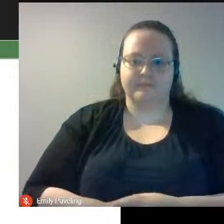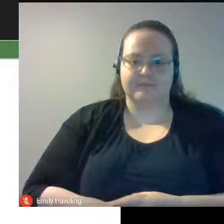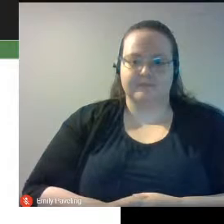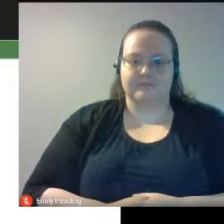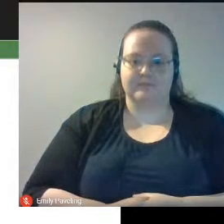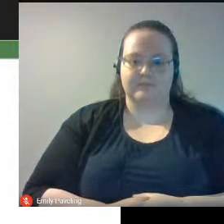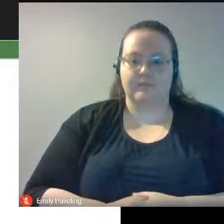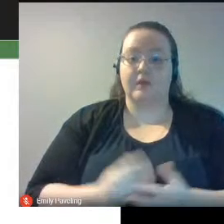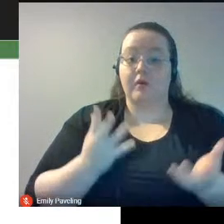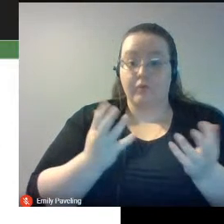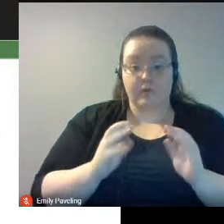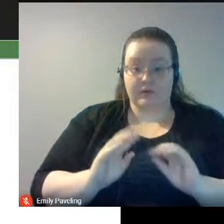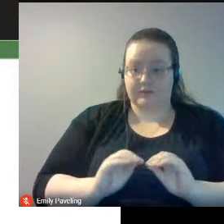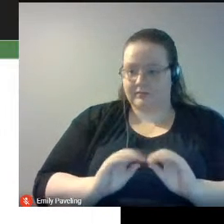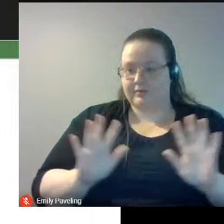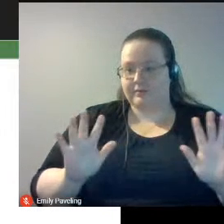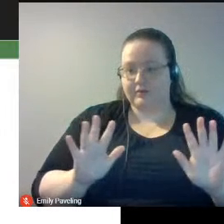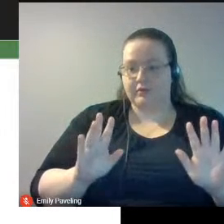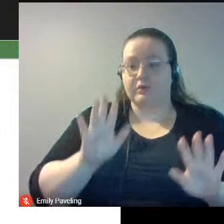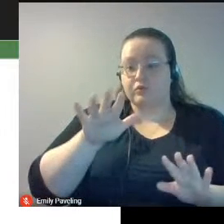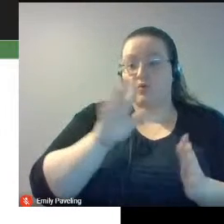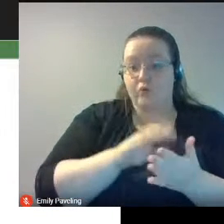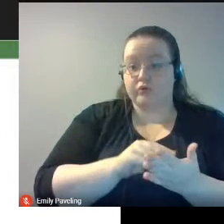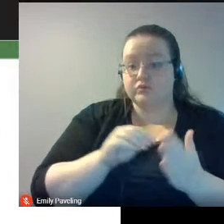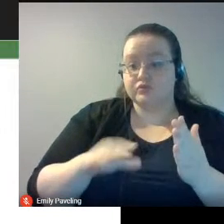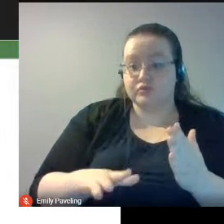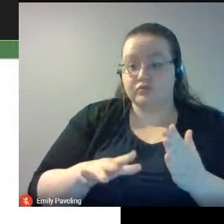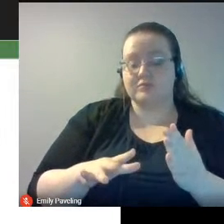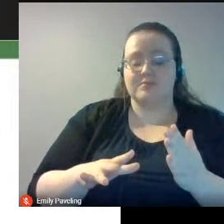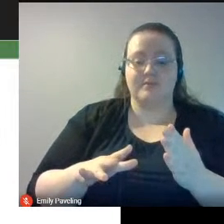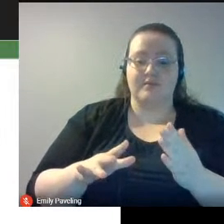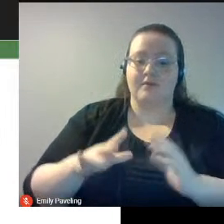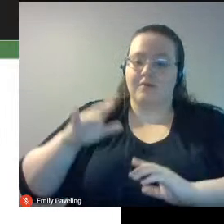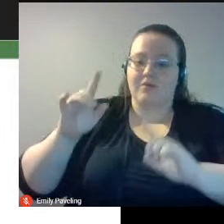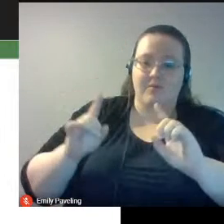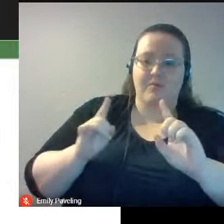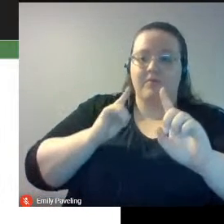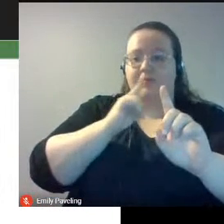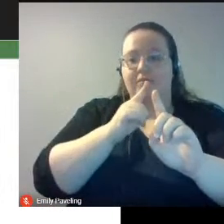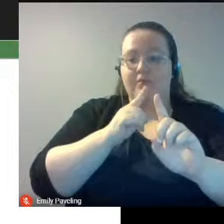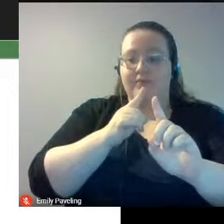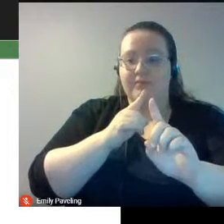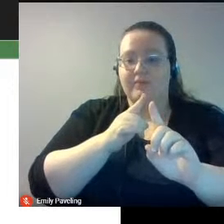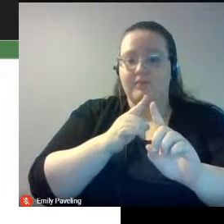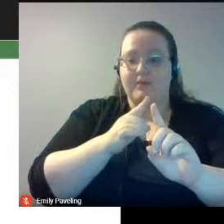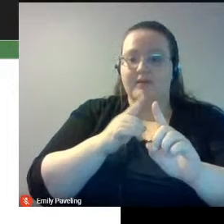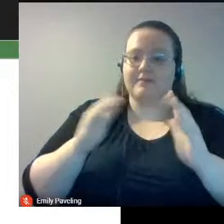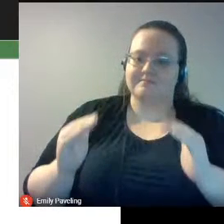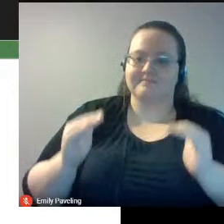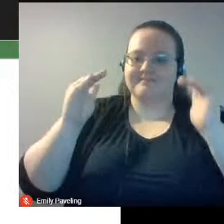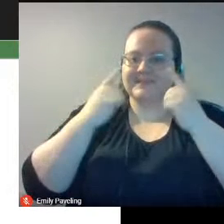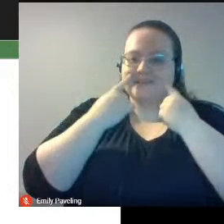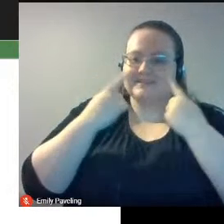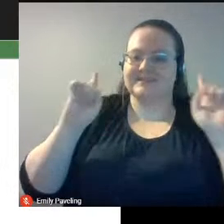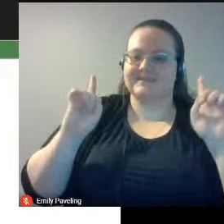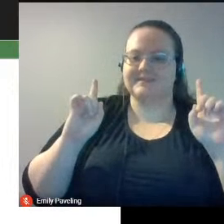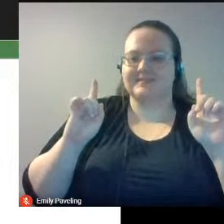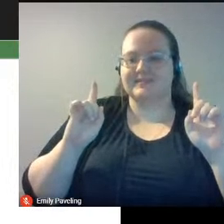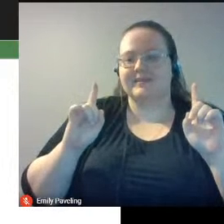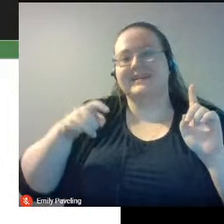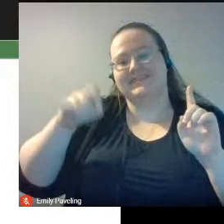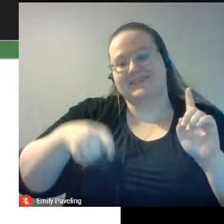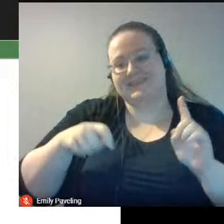Let's be clear, to reach their full potential, our children need the learning and socializing that in-school